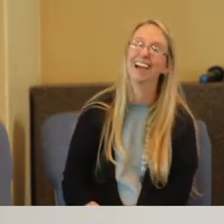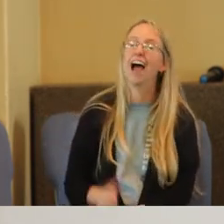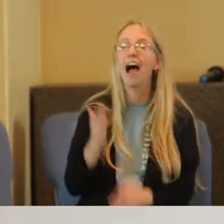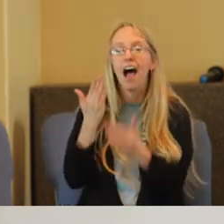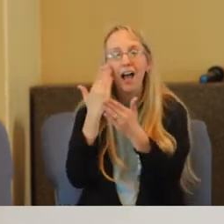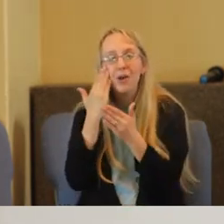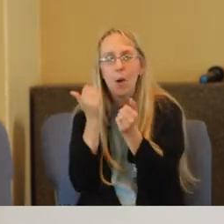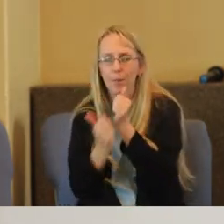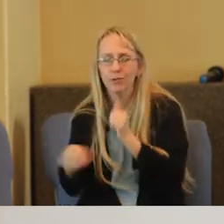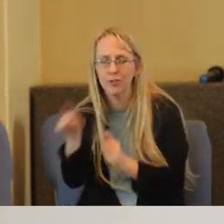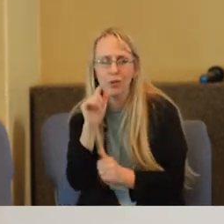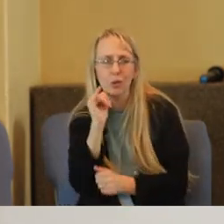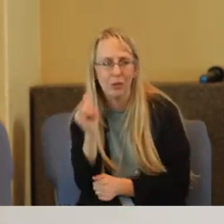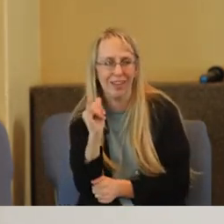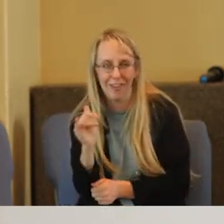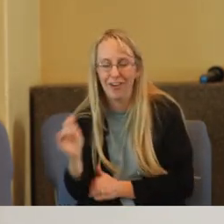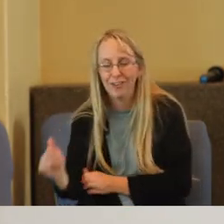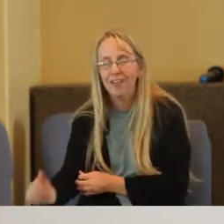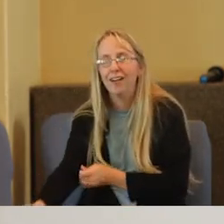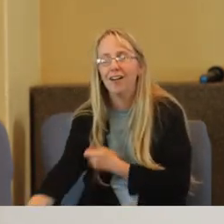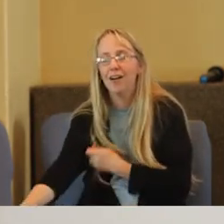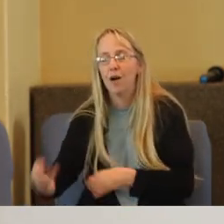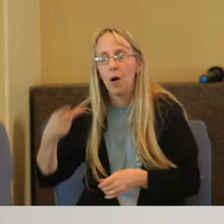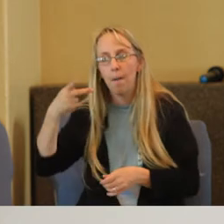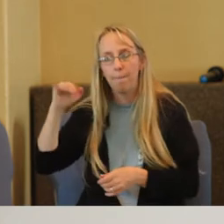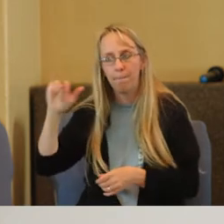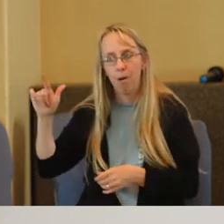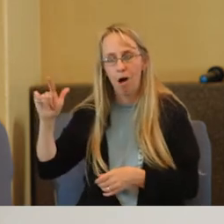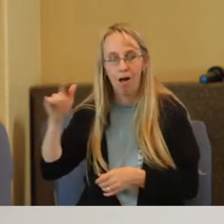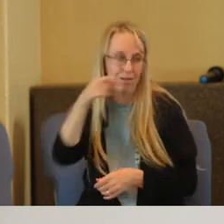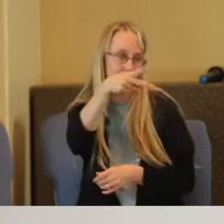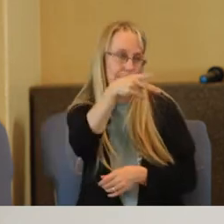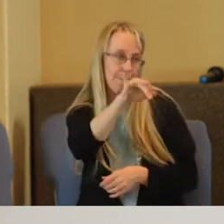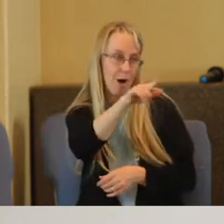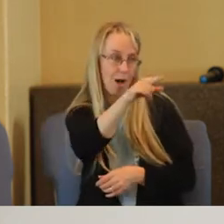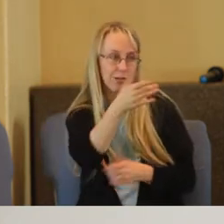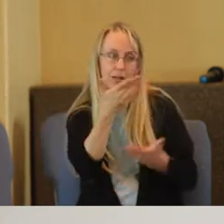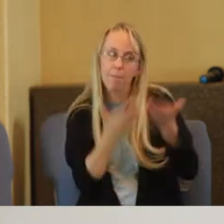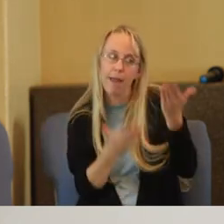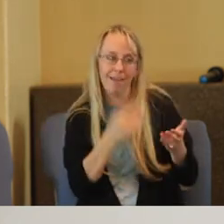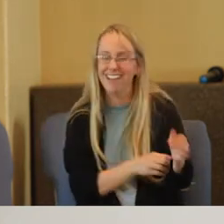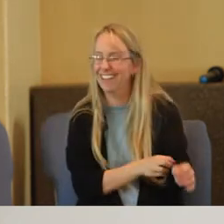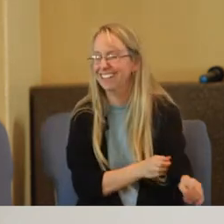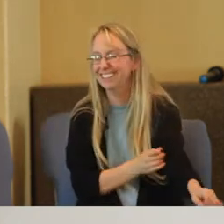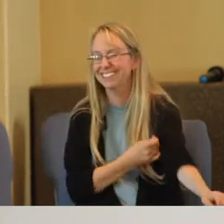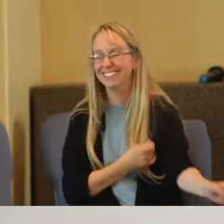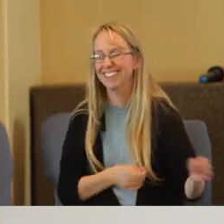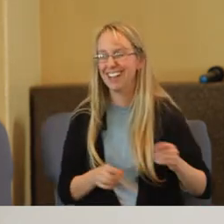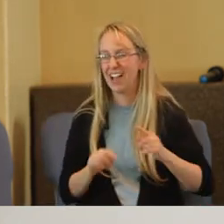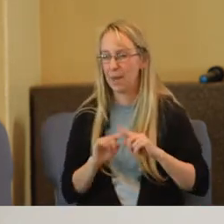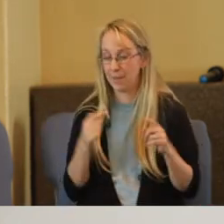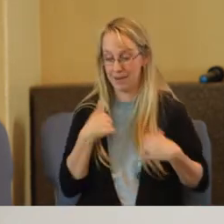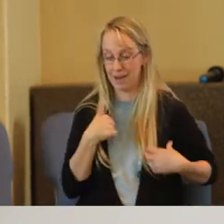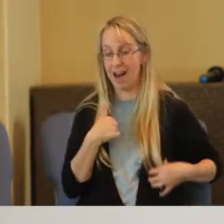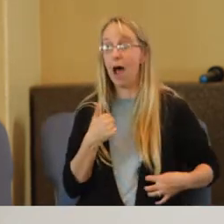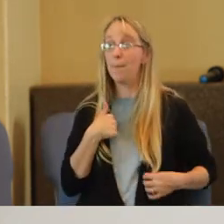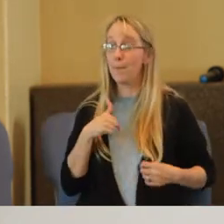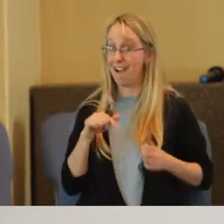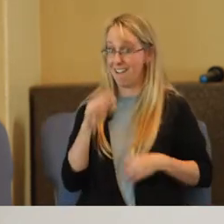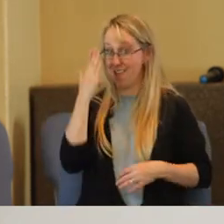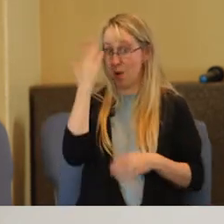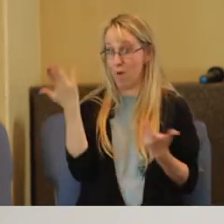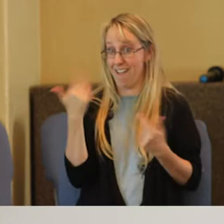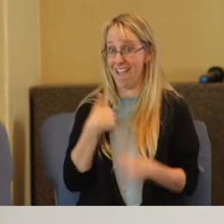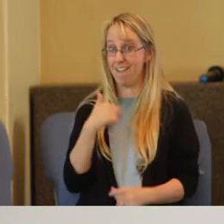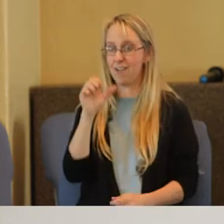either. Paul, perhaps. Okay? But I am not a Greek scholar. But I have software.